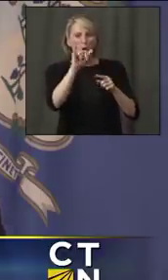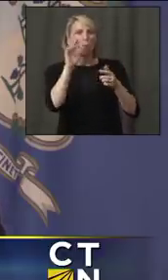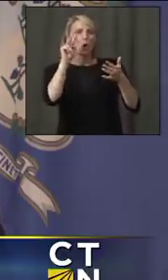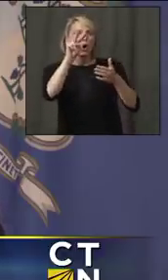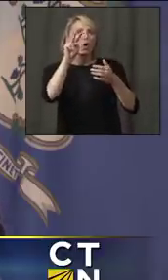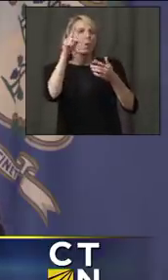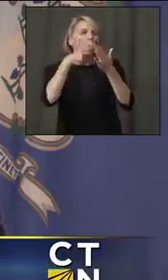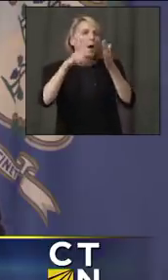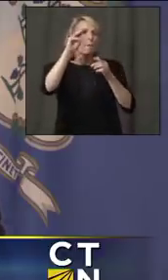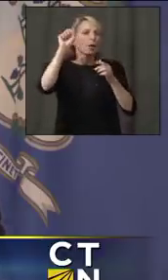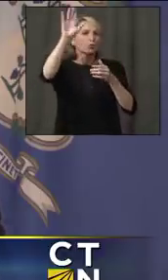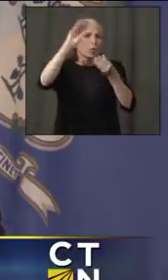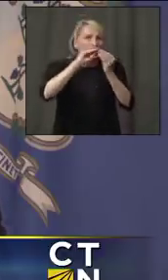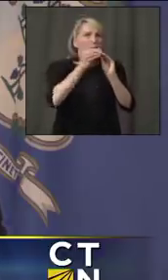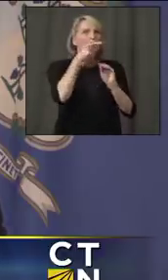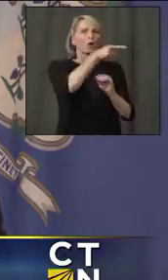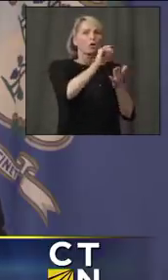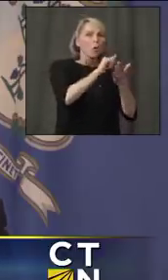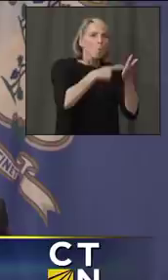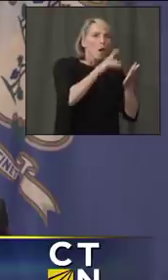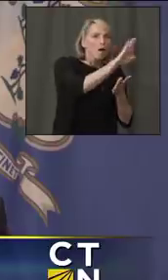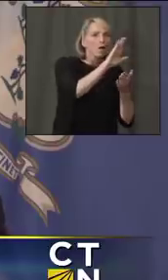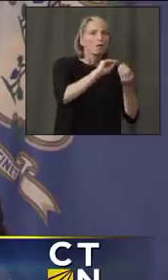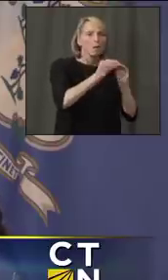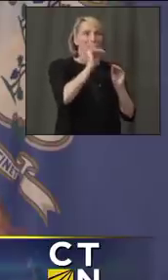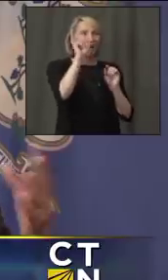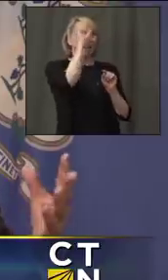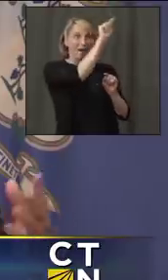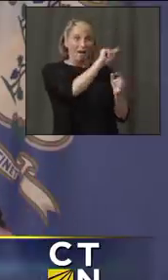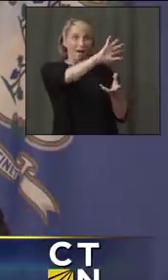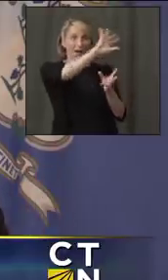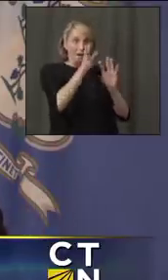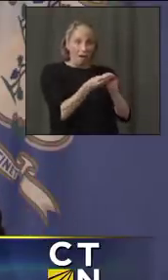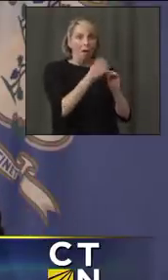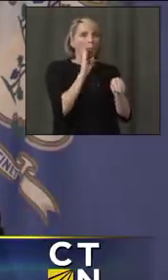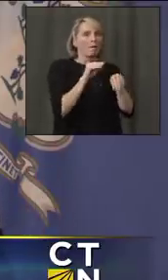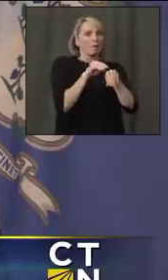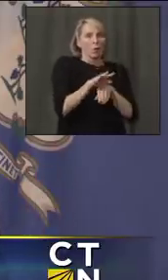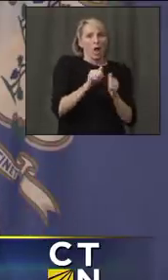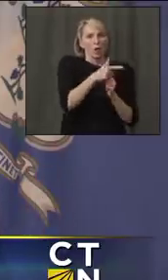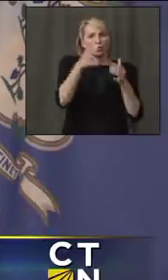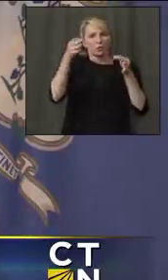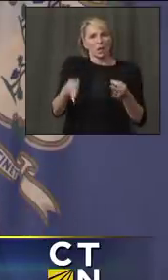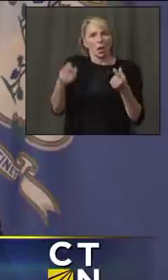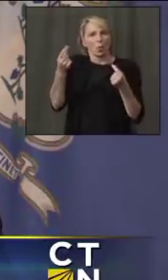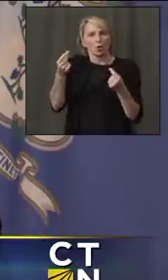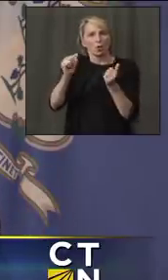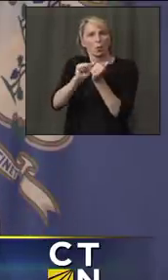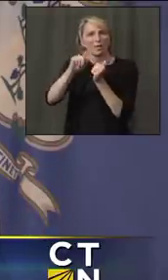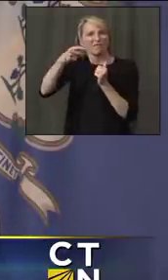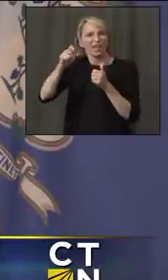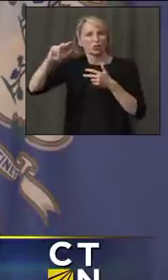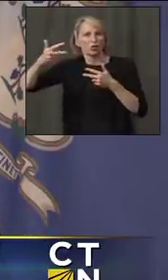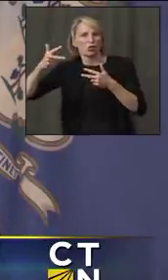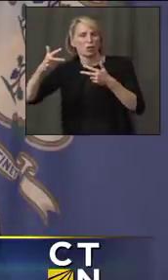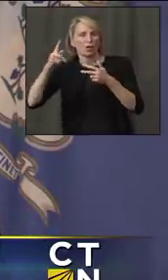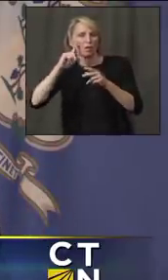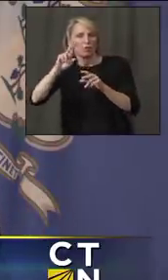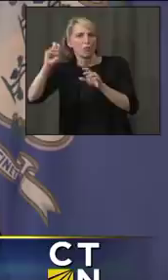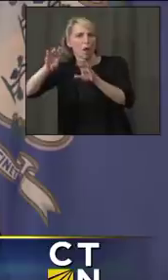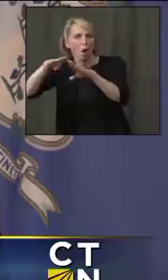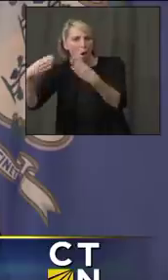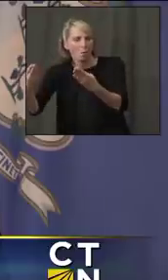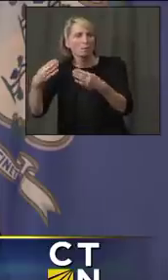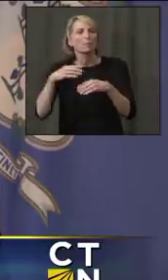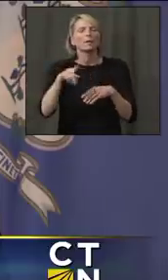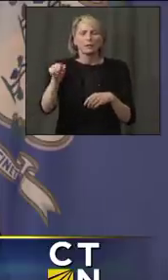look, overwhelmingly, our state tends to walk in parallel with some of our neighbors, so I think you'll find them